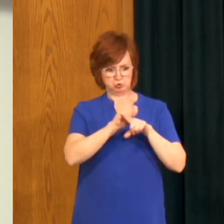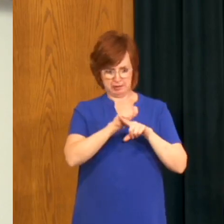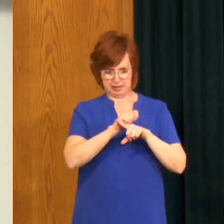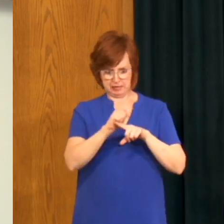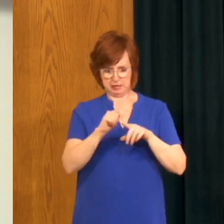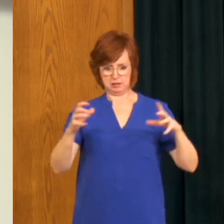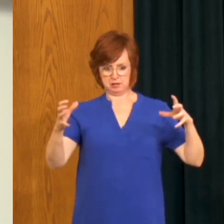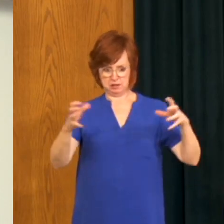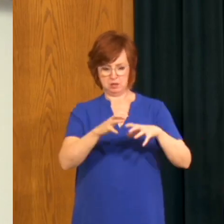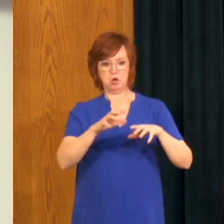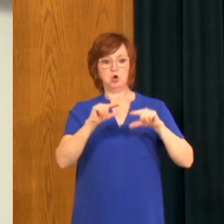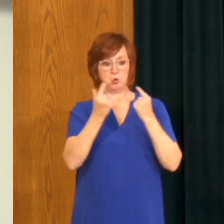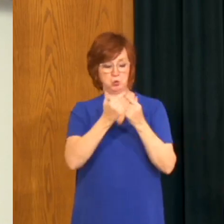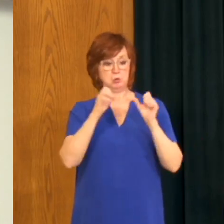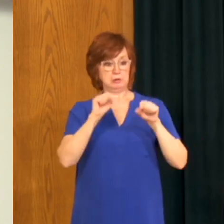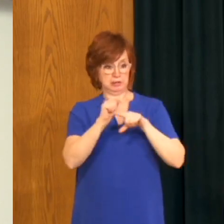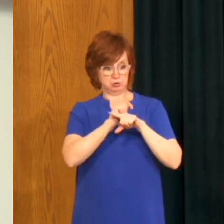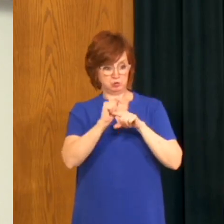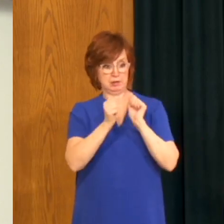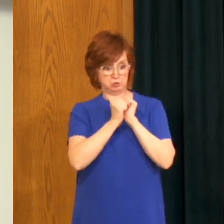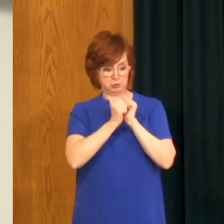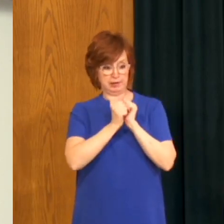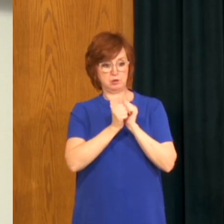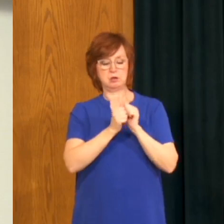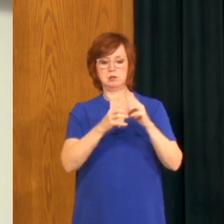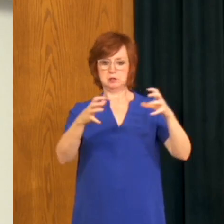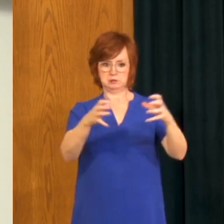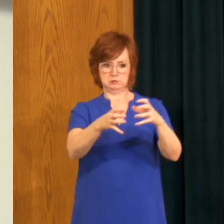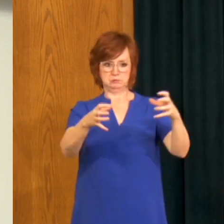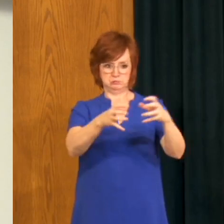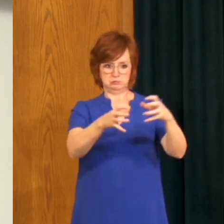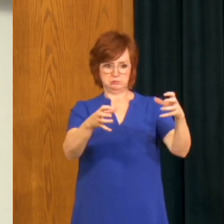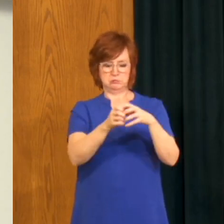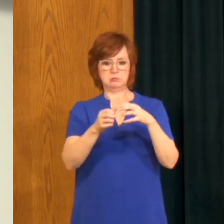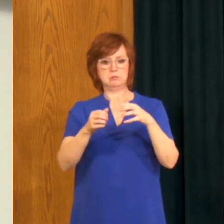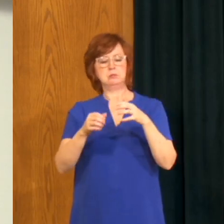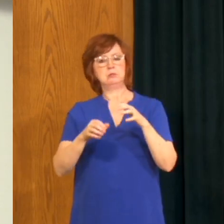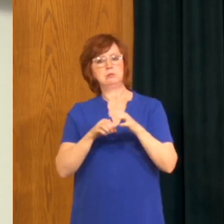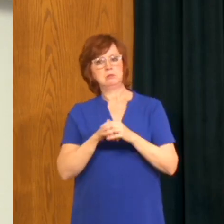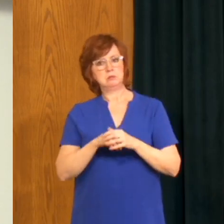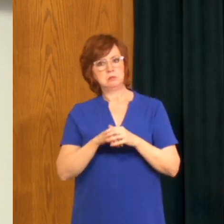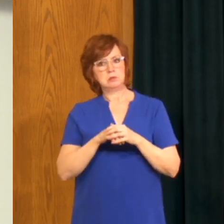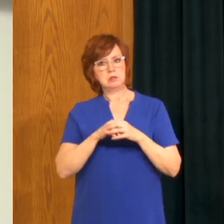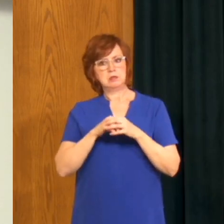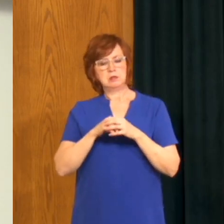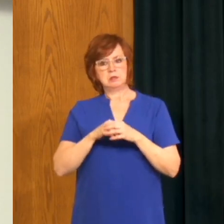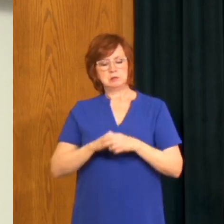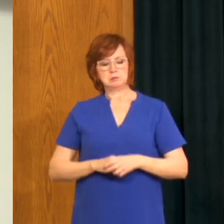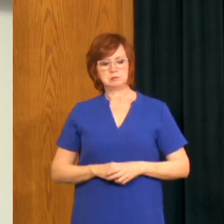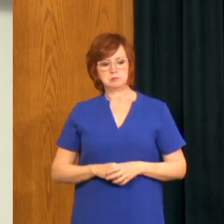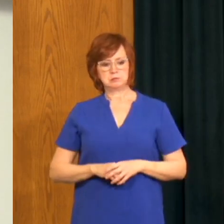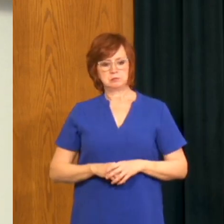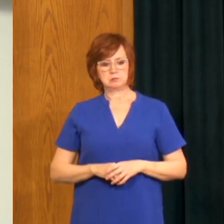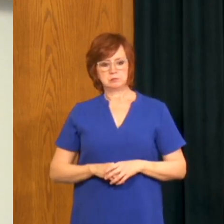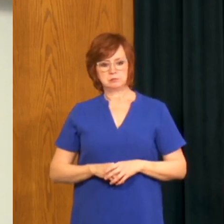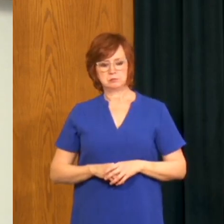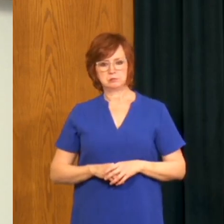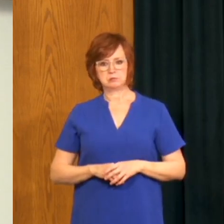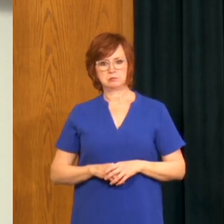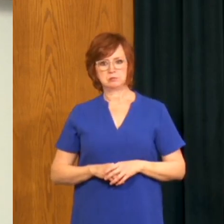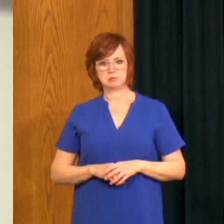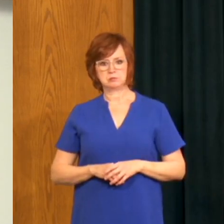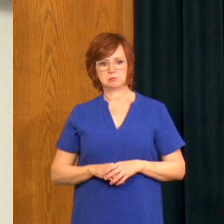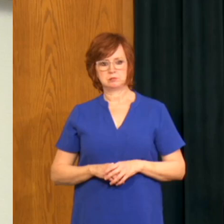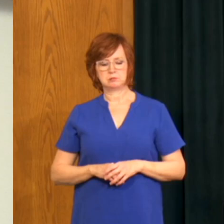getting together to train, may allow some cohorting if there's play allowed between one or two teams within the same